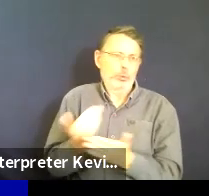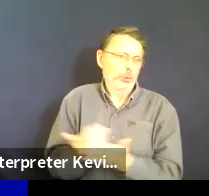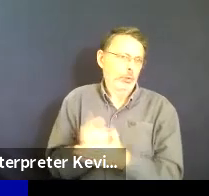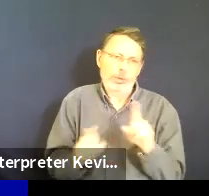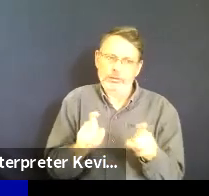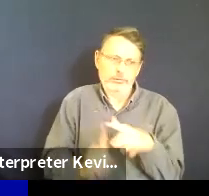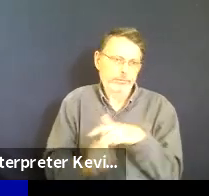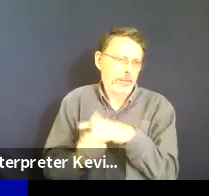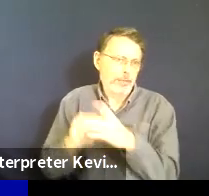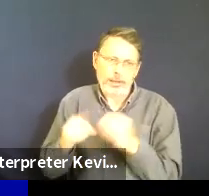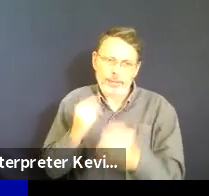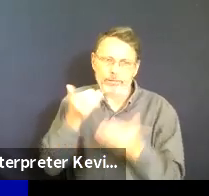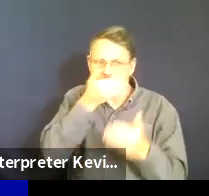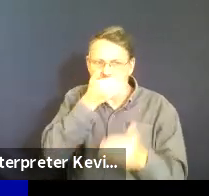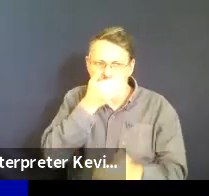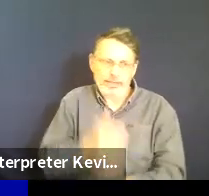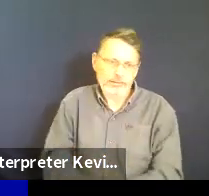masks.